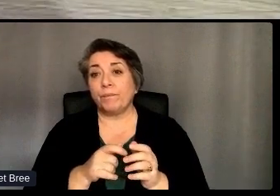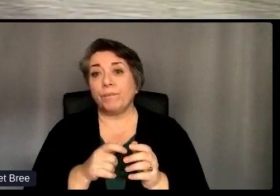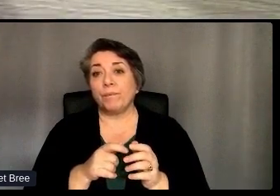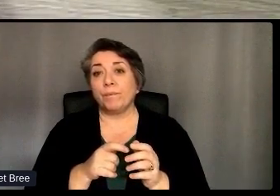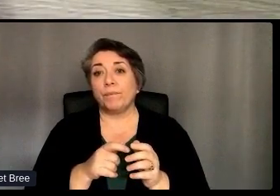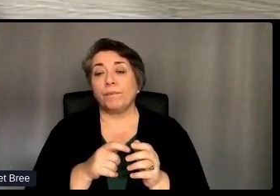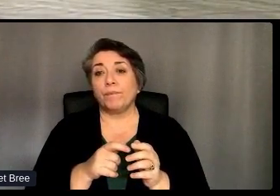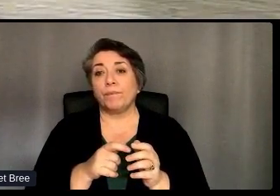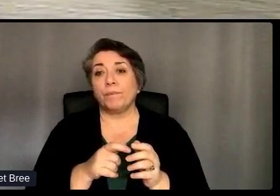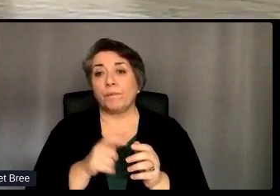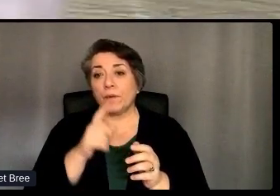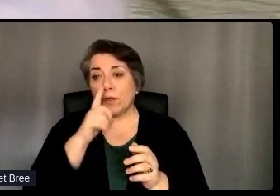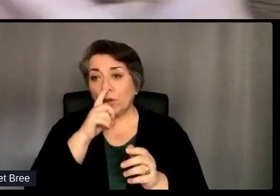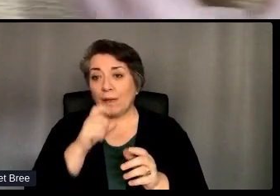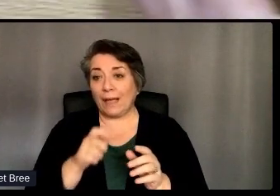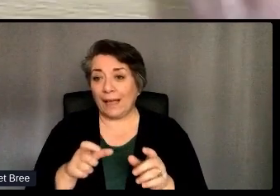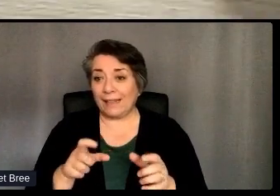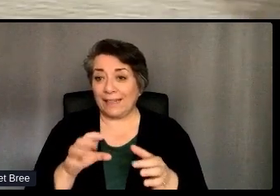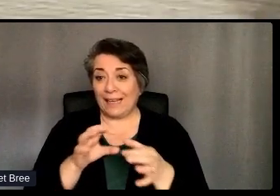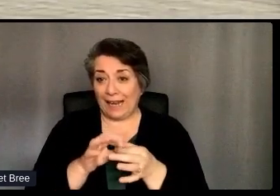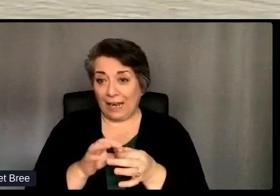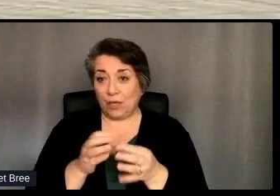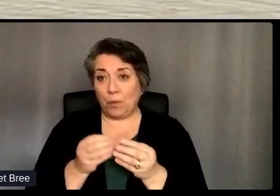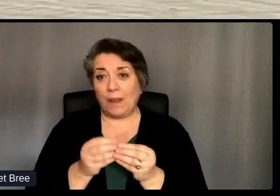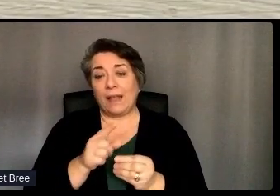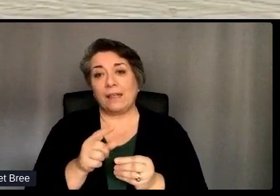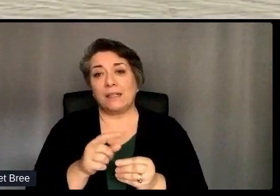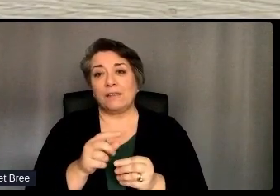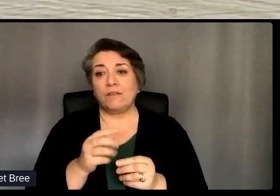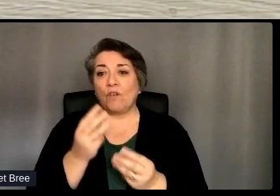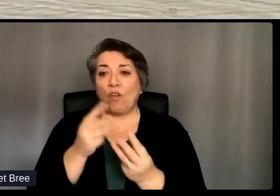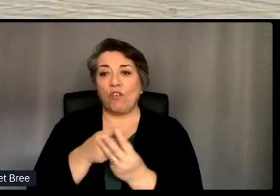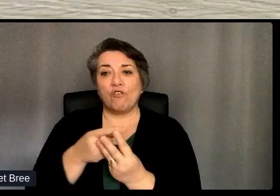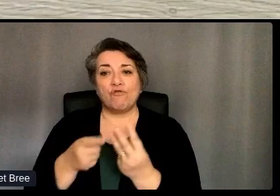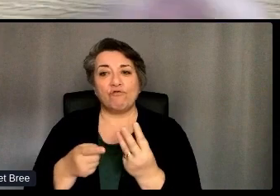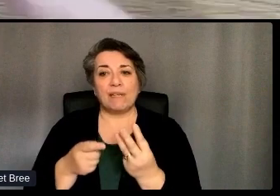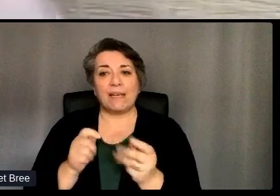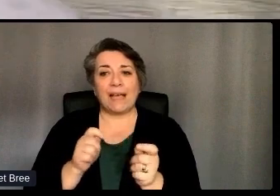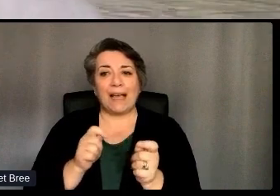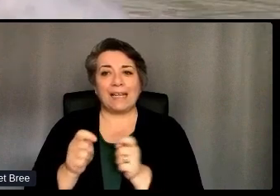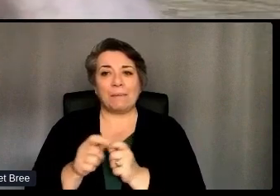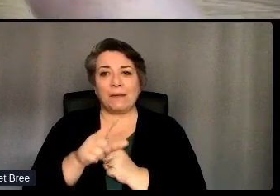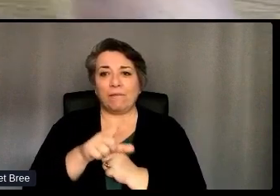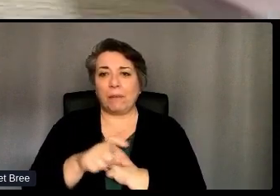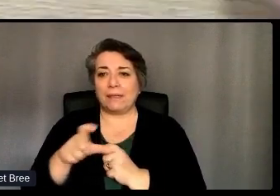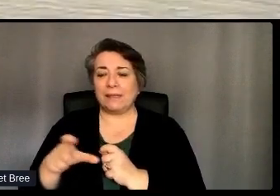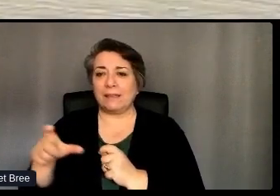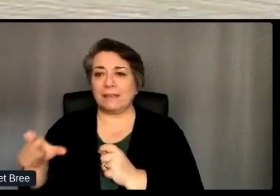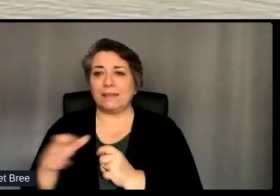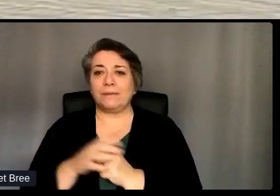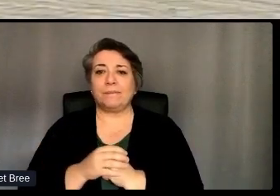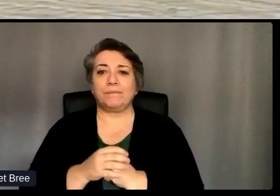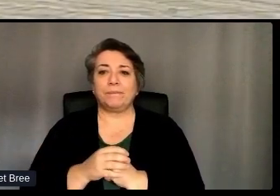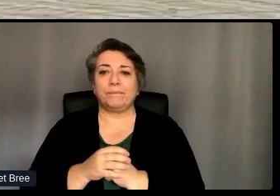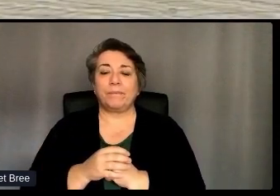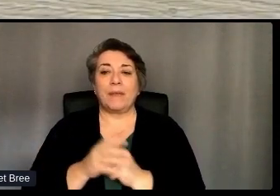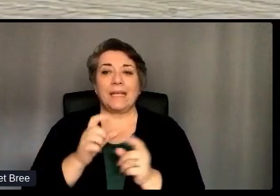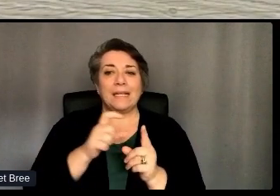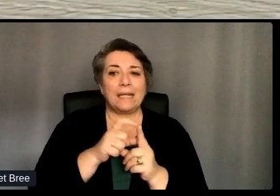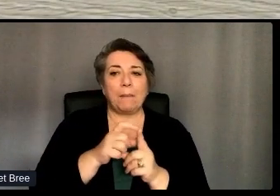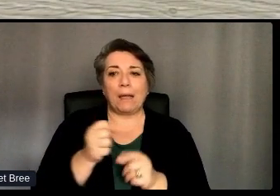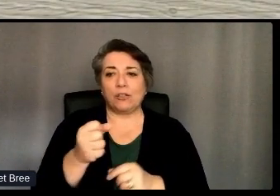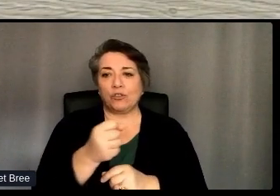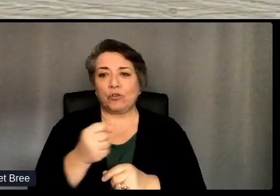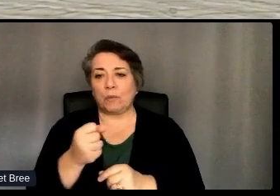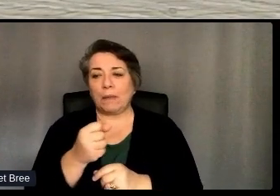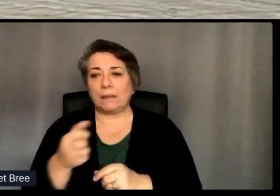buttons to the PC. These are the three different types of adaptive buttons: the D-pad, dual button, and joystick. As